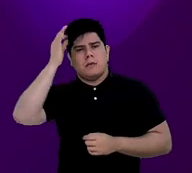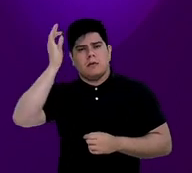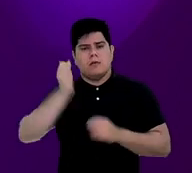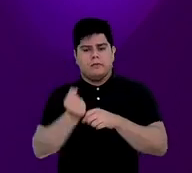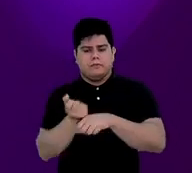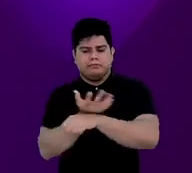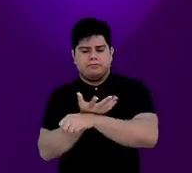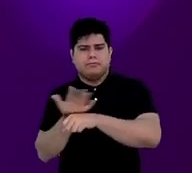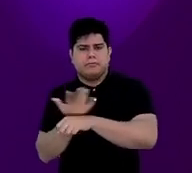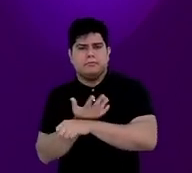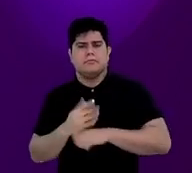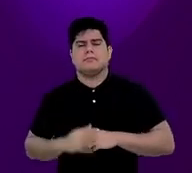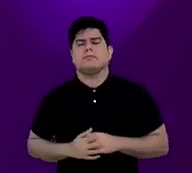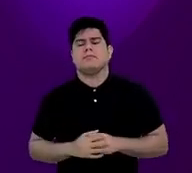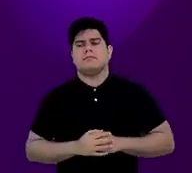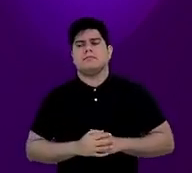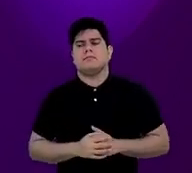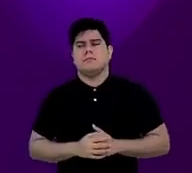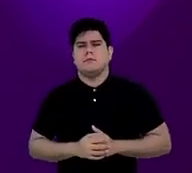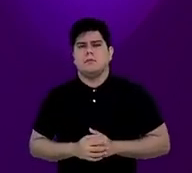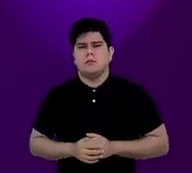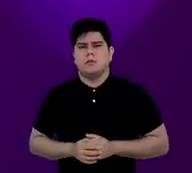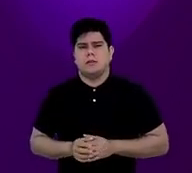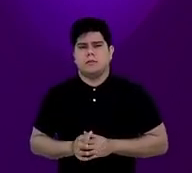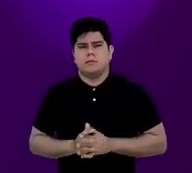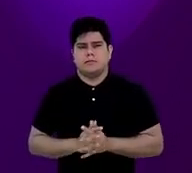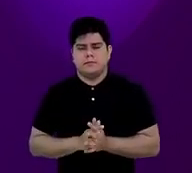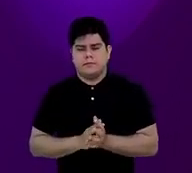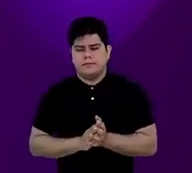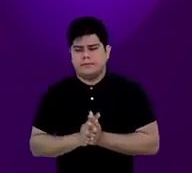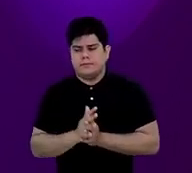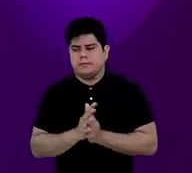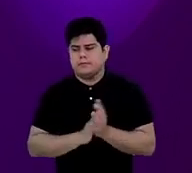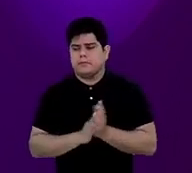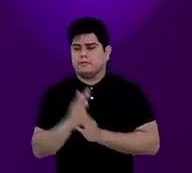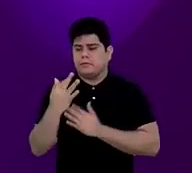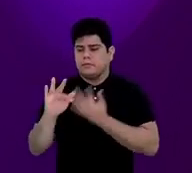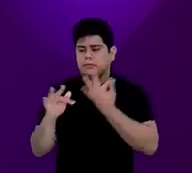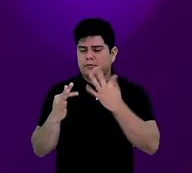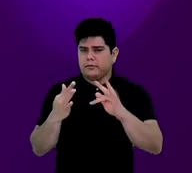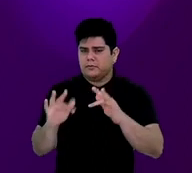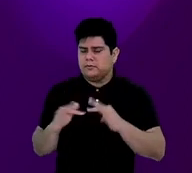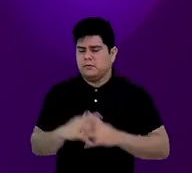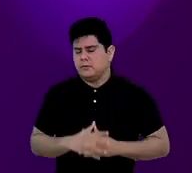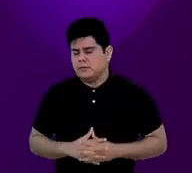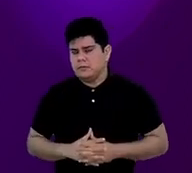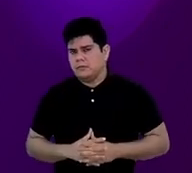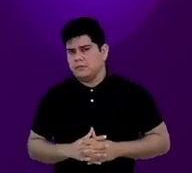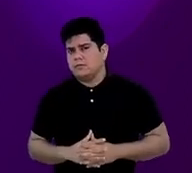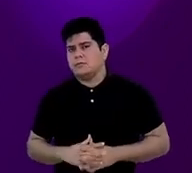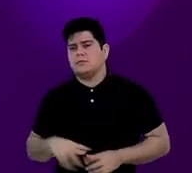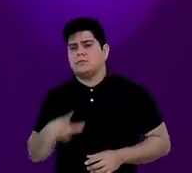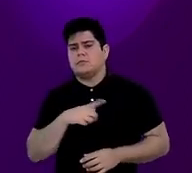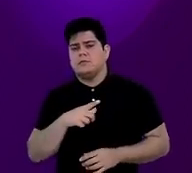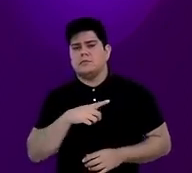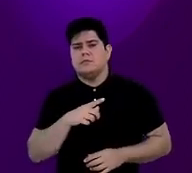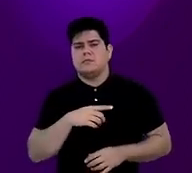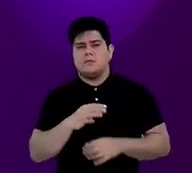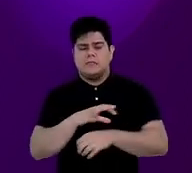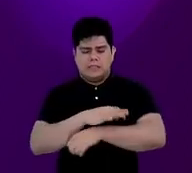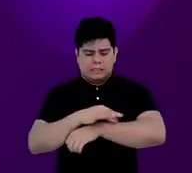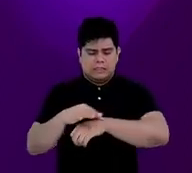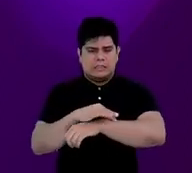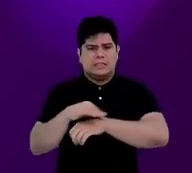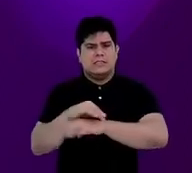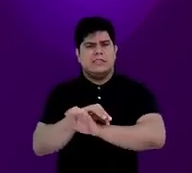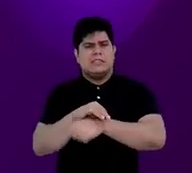A lot of pain, lower back pain, carpal tunnel syndrome, muscle fatigue, all over